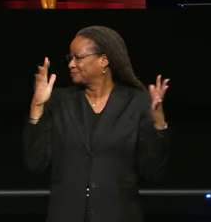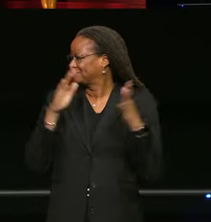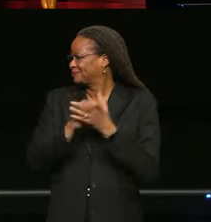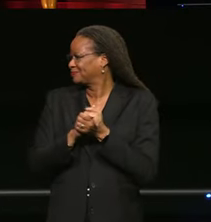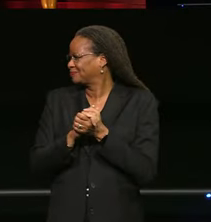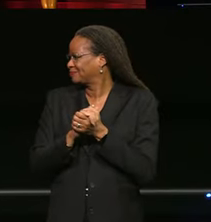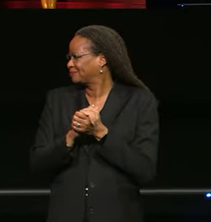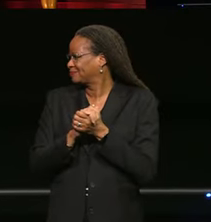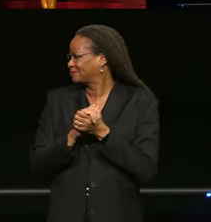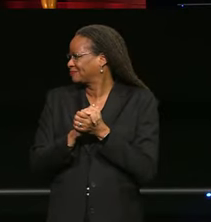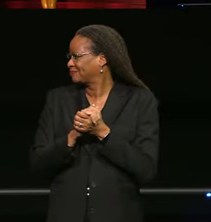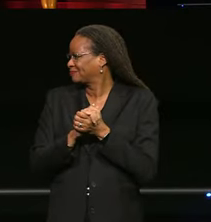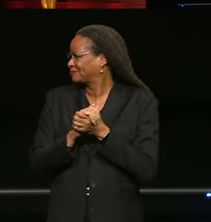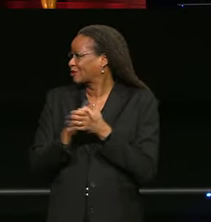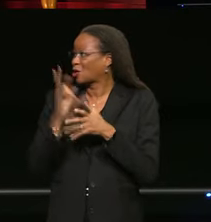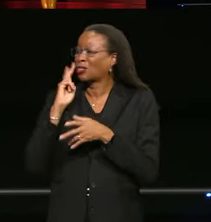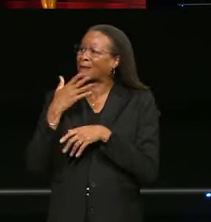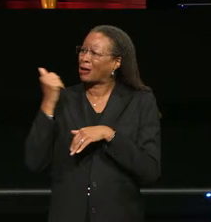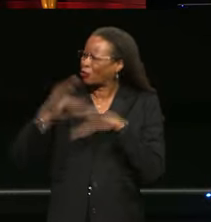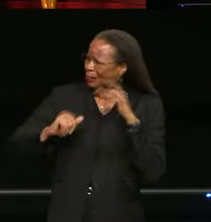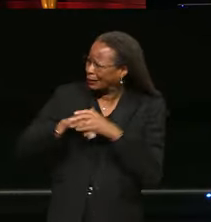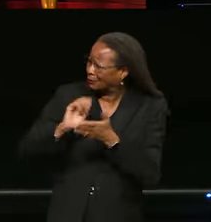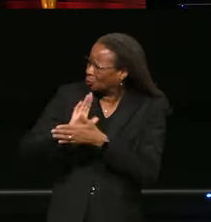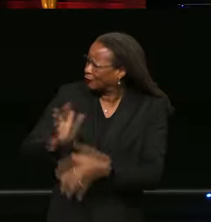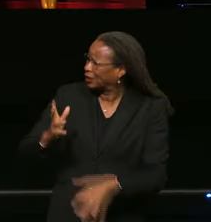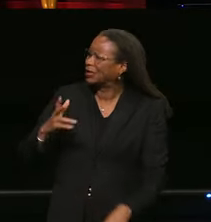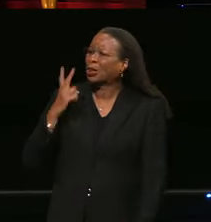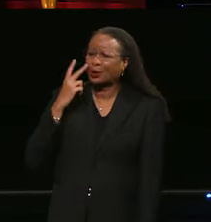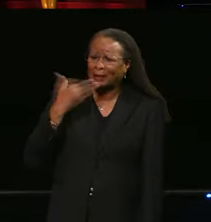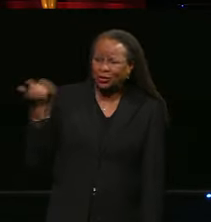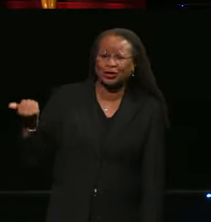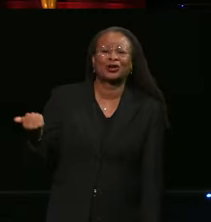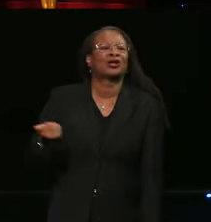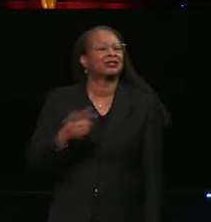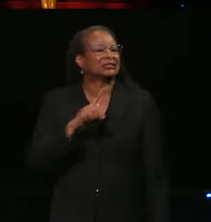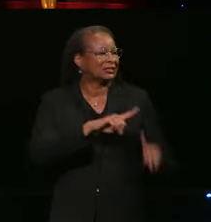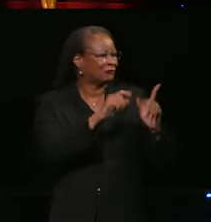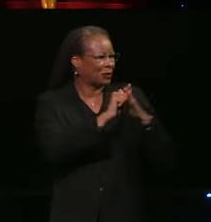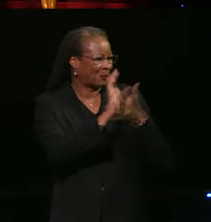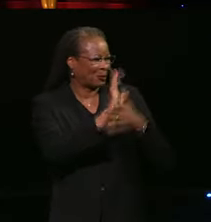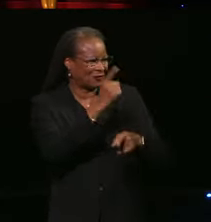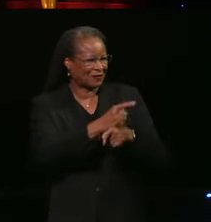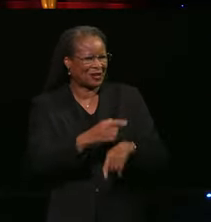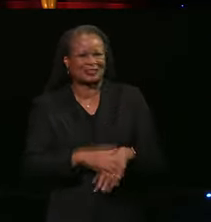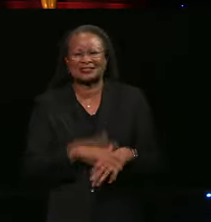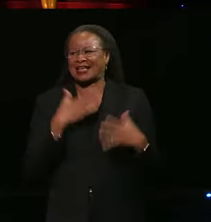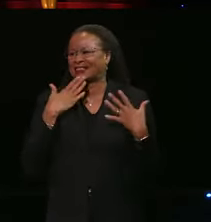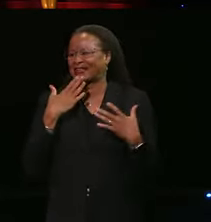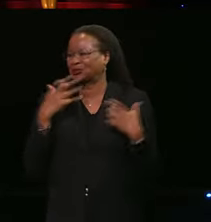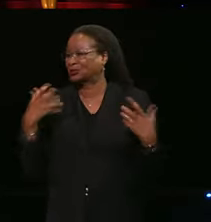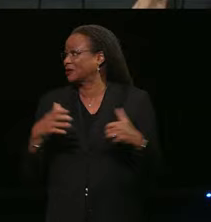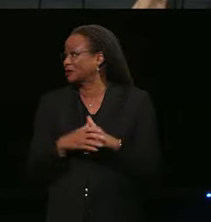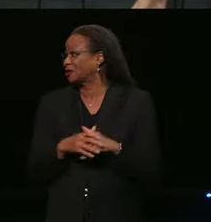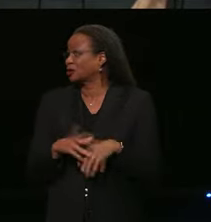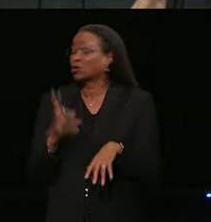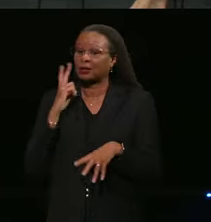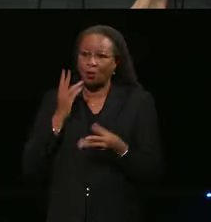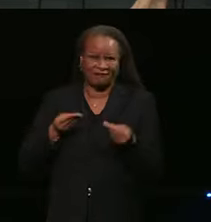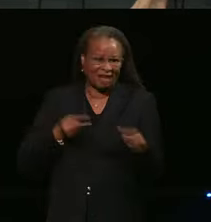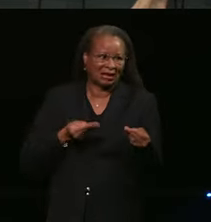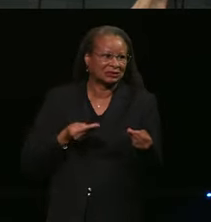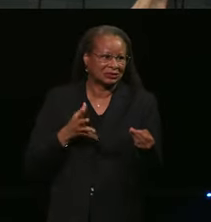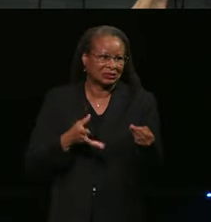Oh my God, you look much better than in the movie. So different in the movie. Thank you so much. You certainly look better fed.